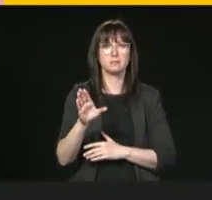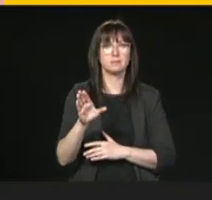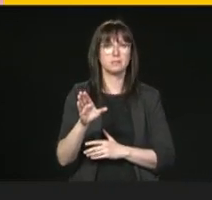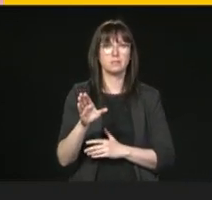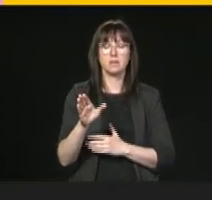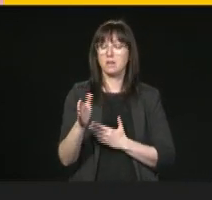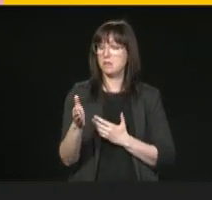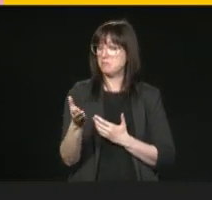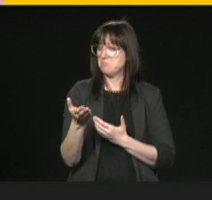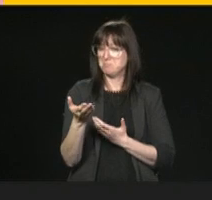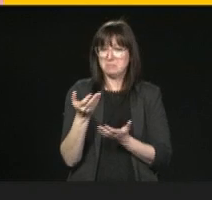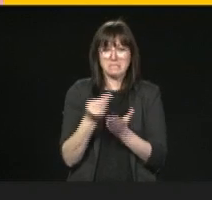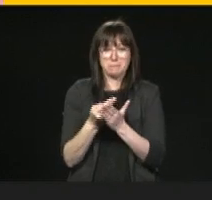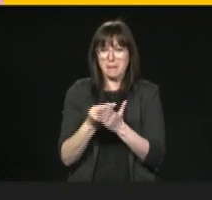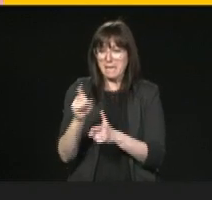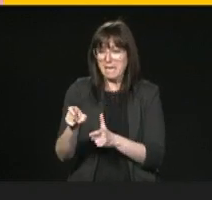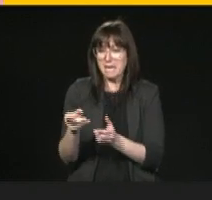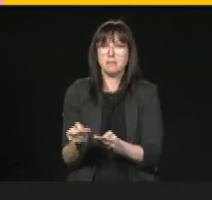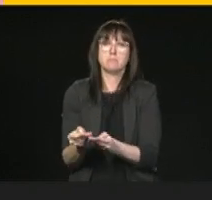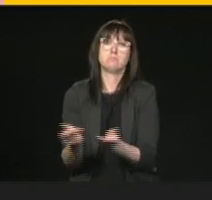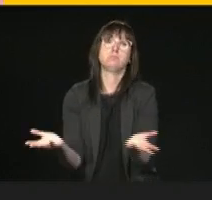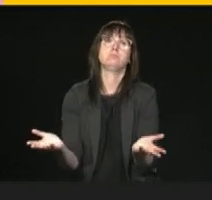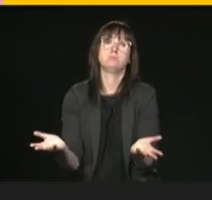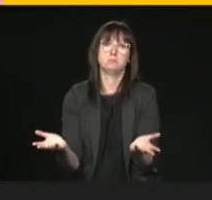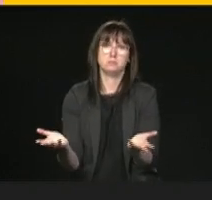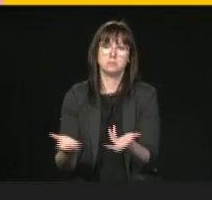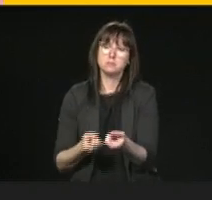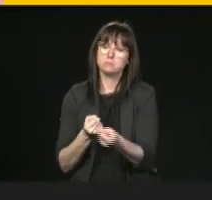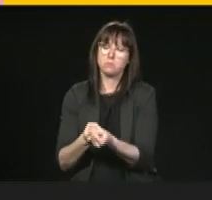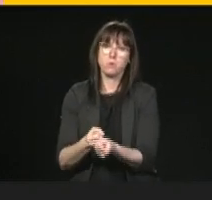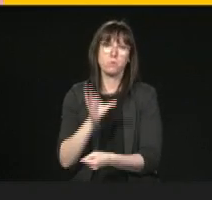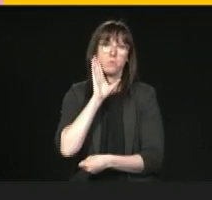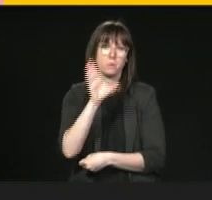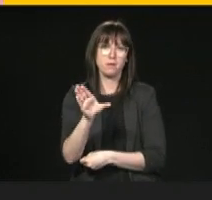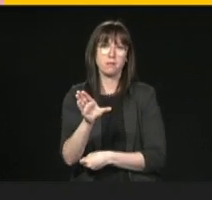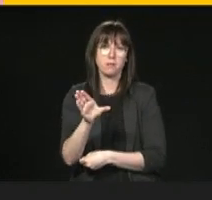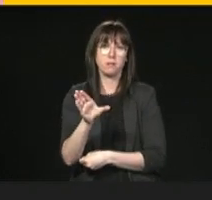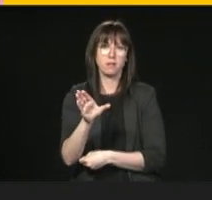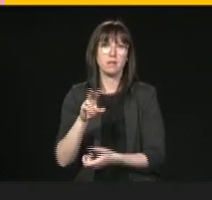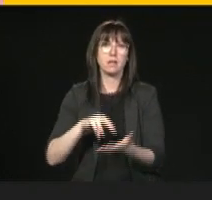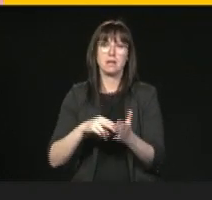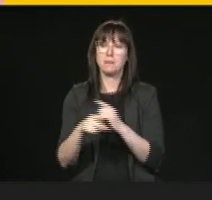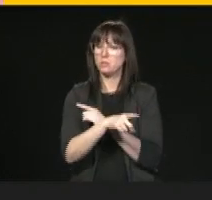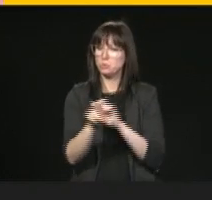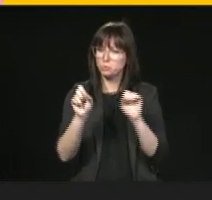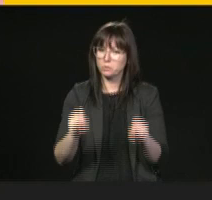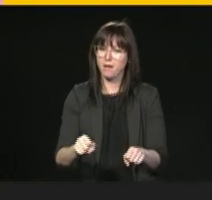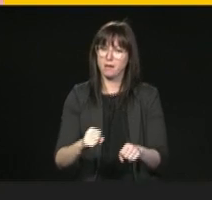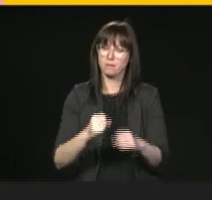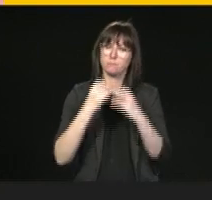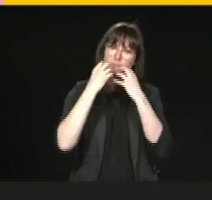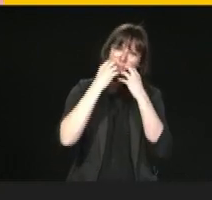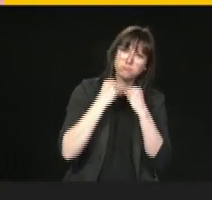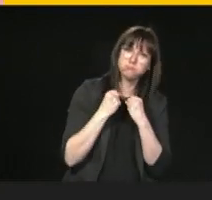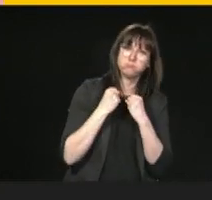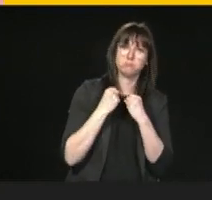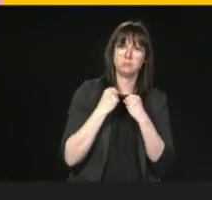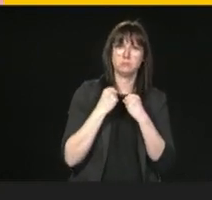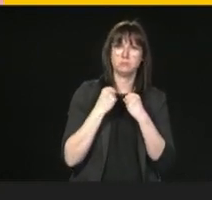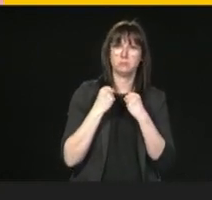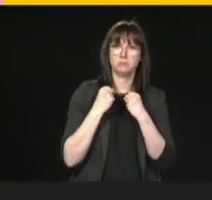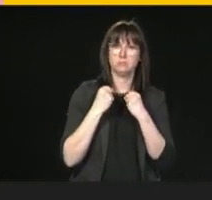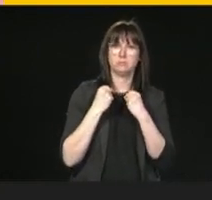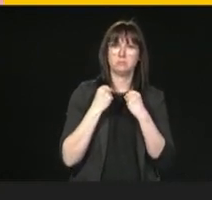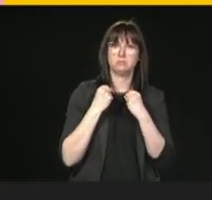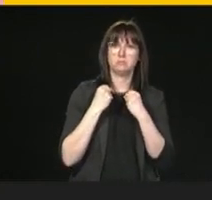necessary for Canadians to do what it takes to get through this global pandemic. So I want people to